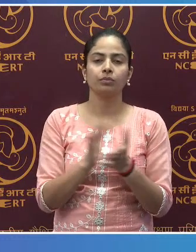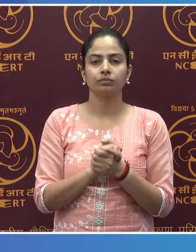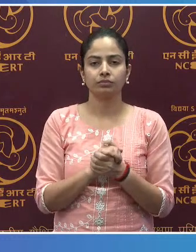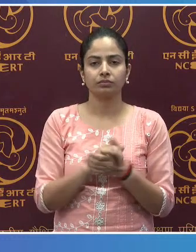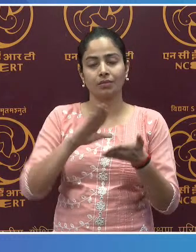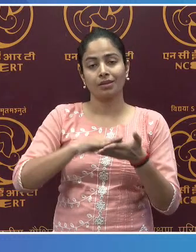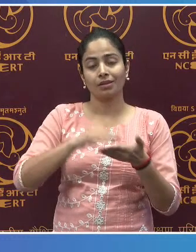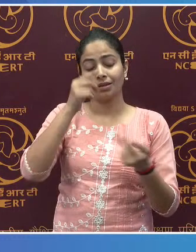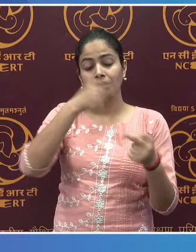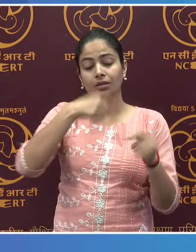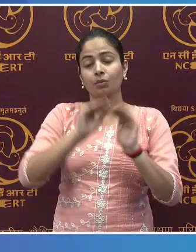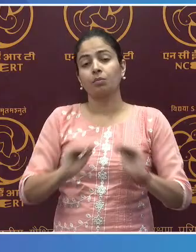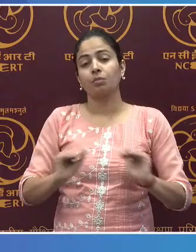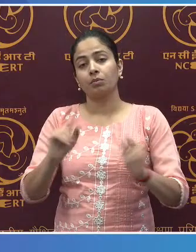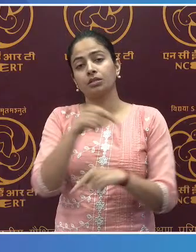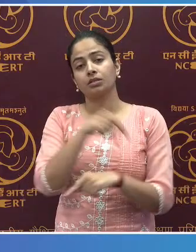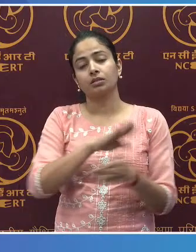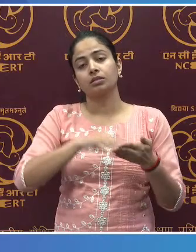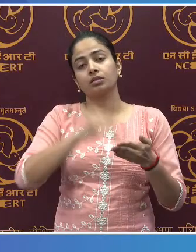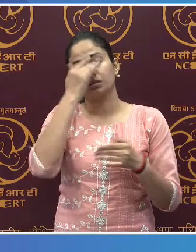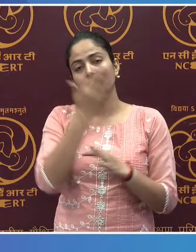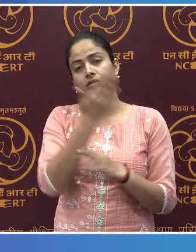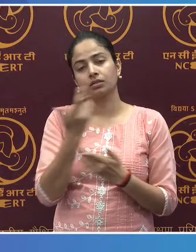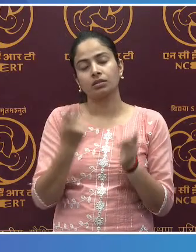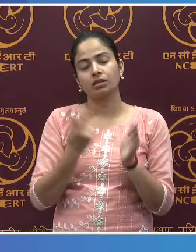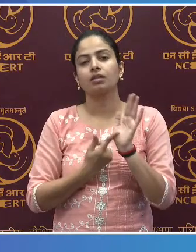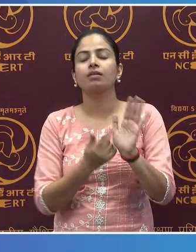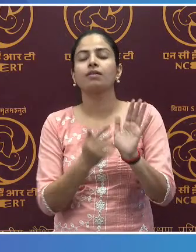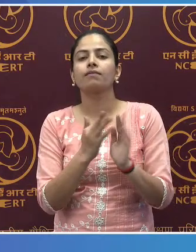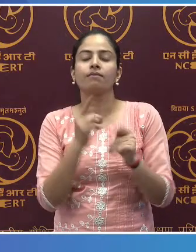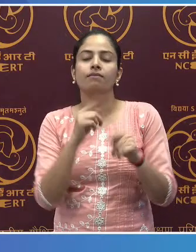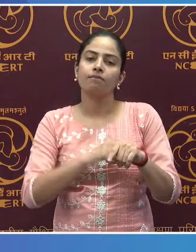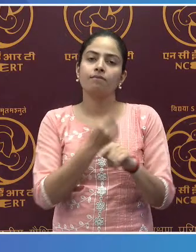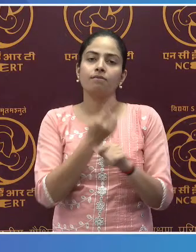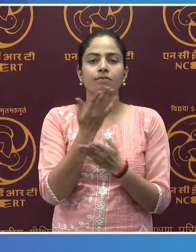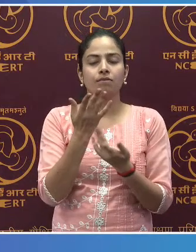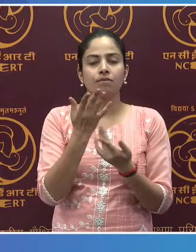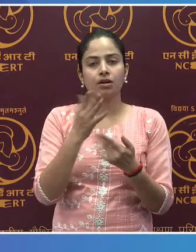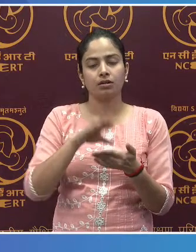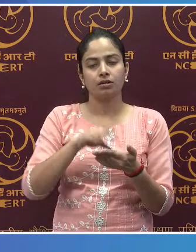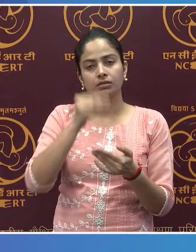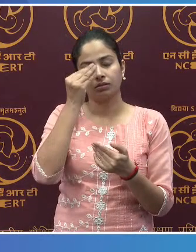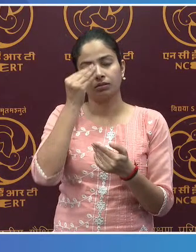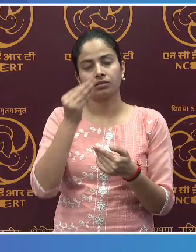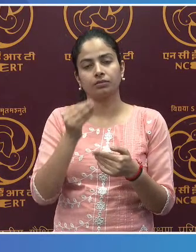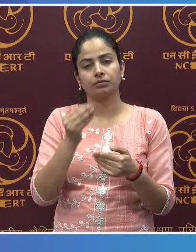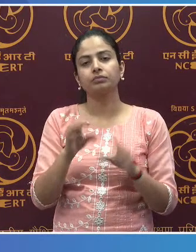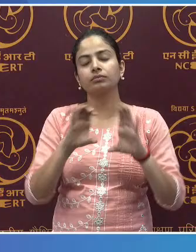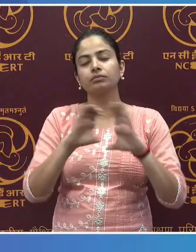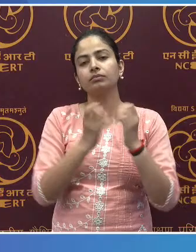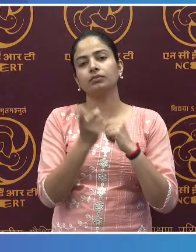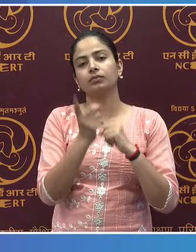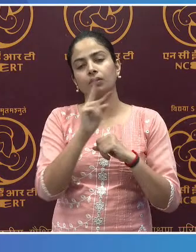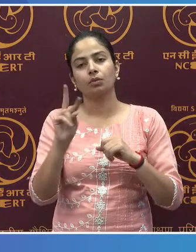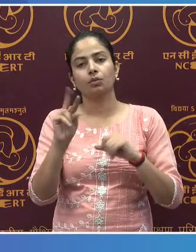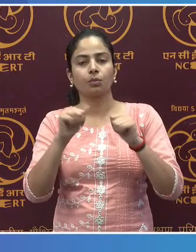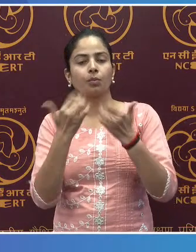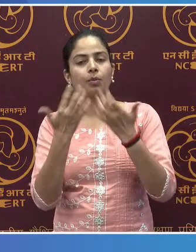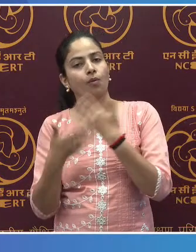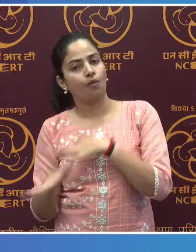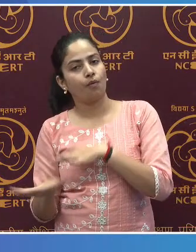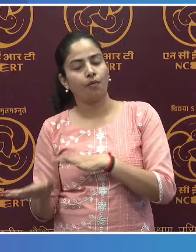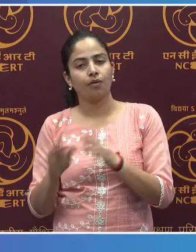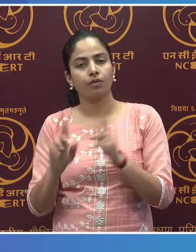learning outcome plays a very important role, that reflect that once the learners that they really graduate from a particular class,